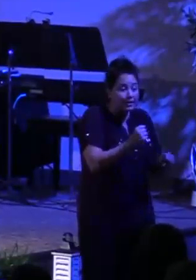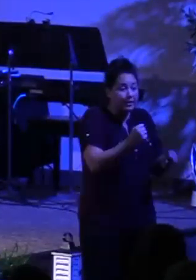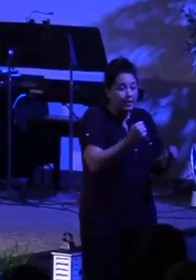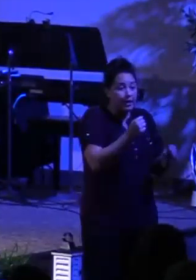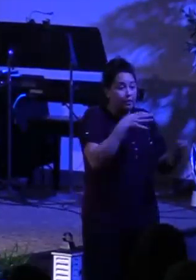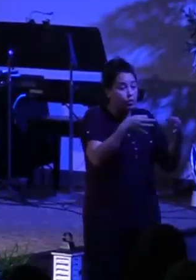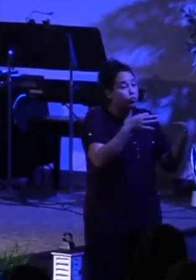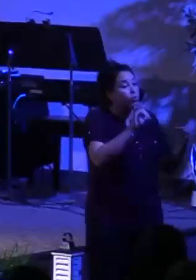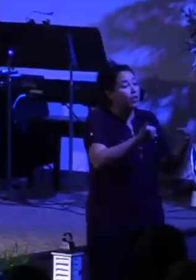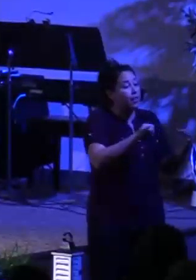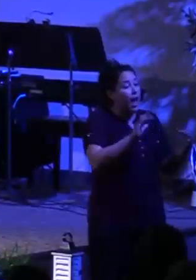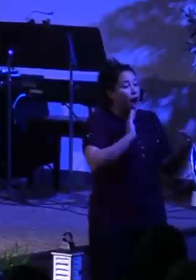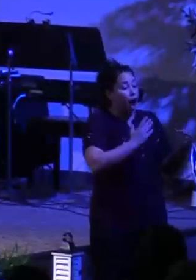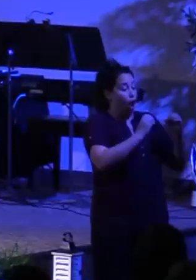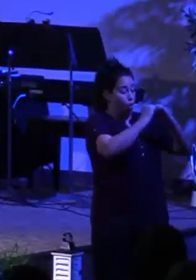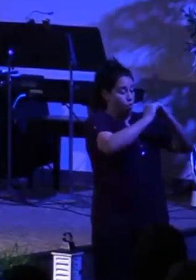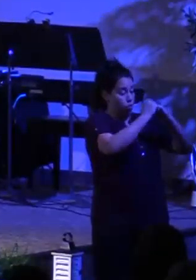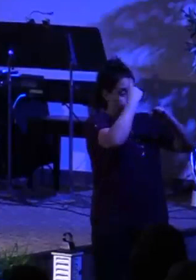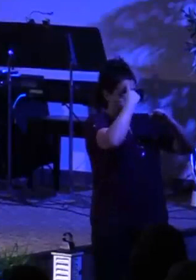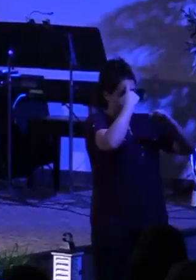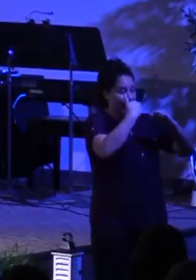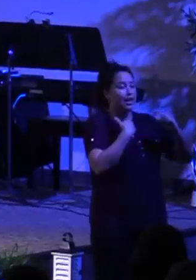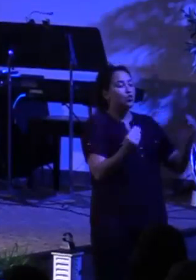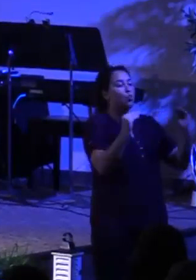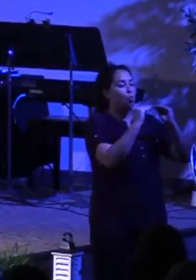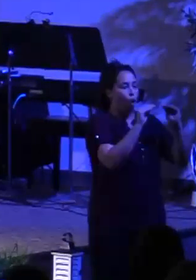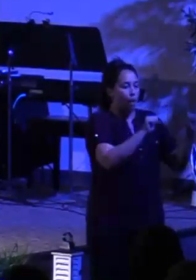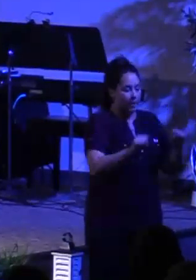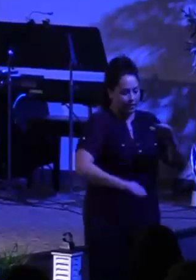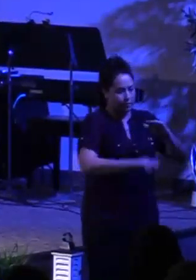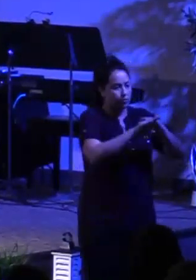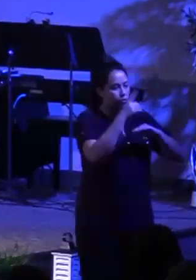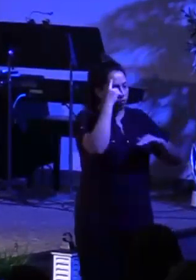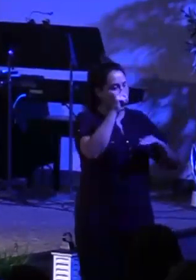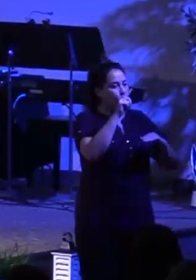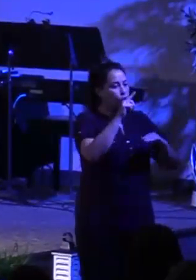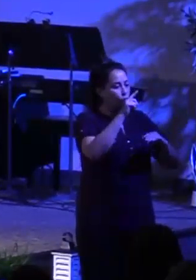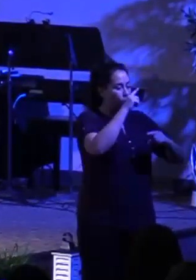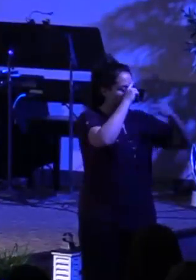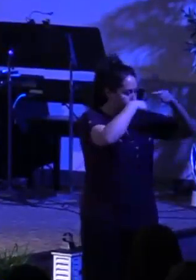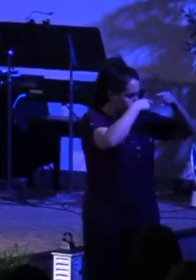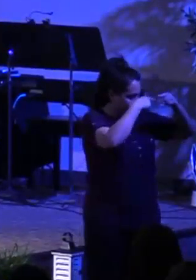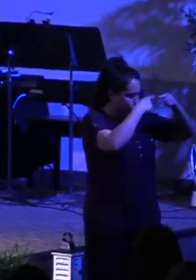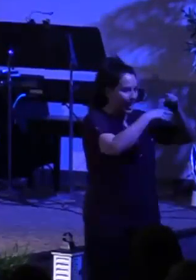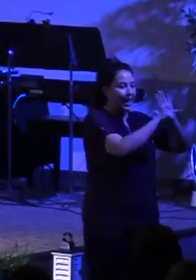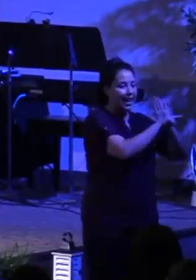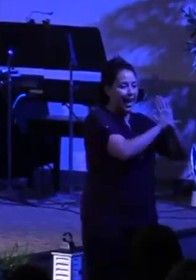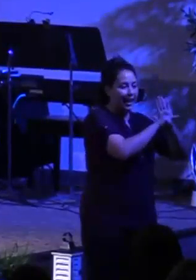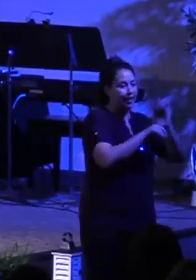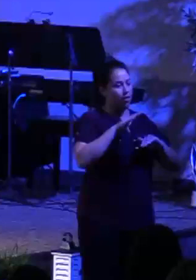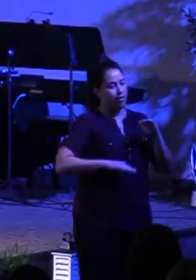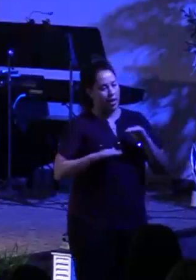brain capacity dedicated to processing negative information than positive information. Basically what it